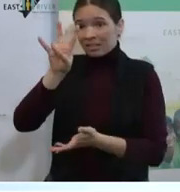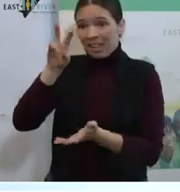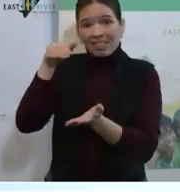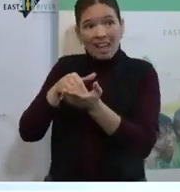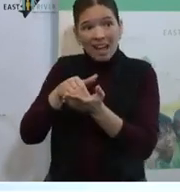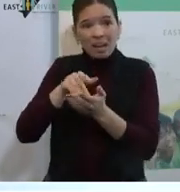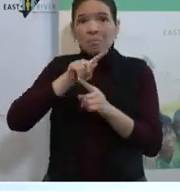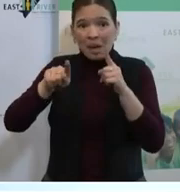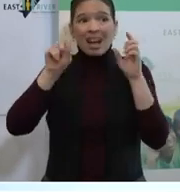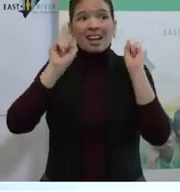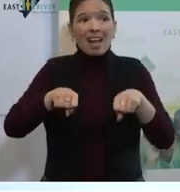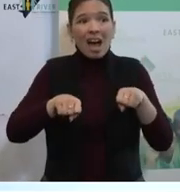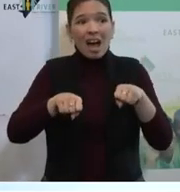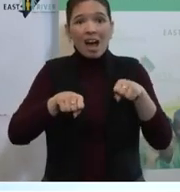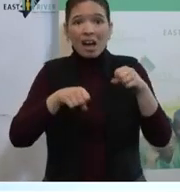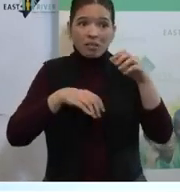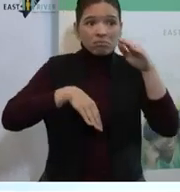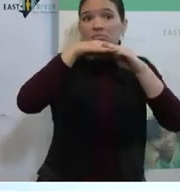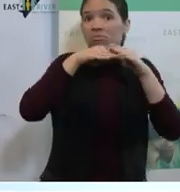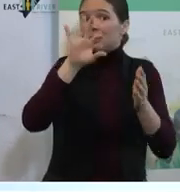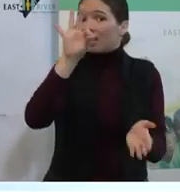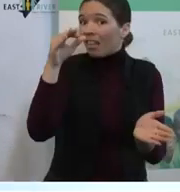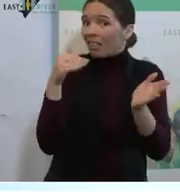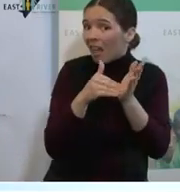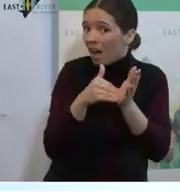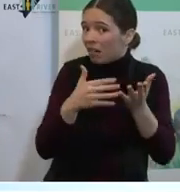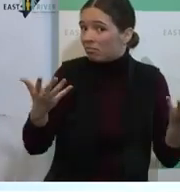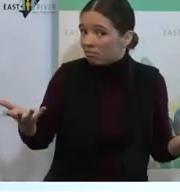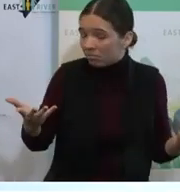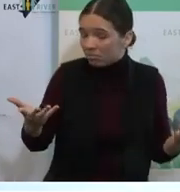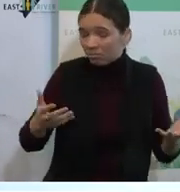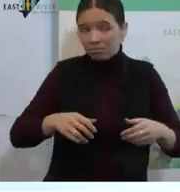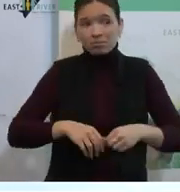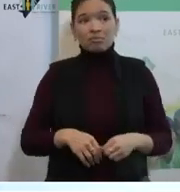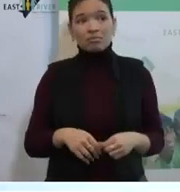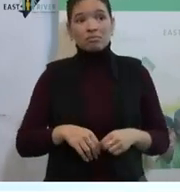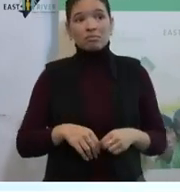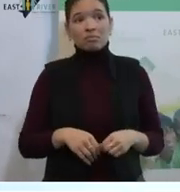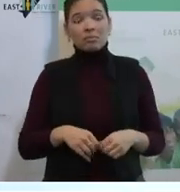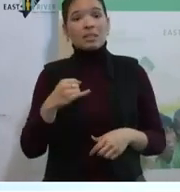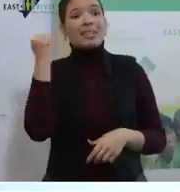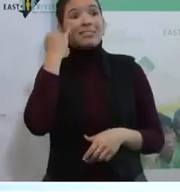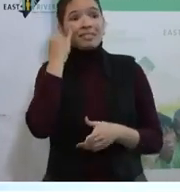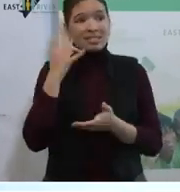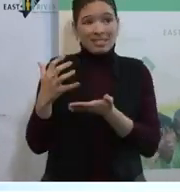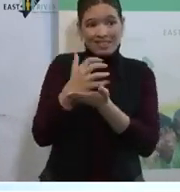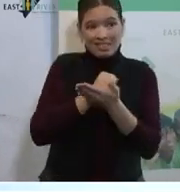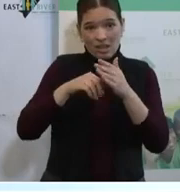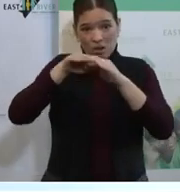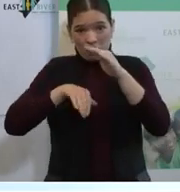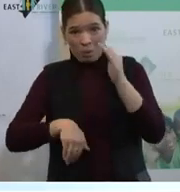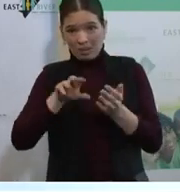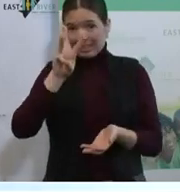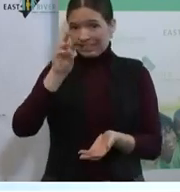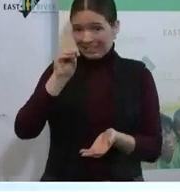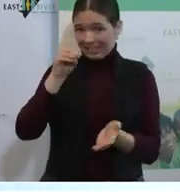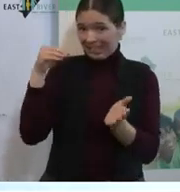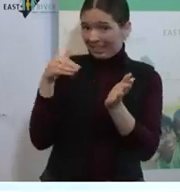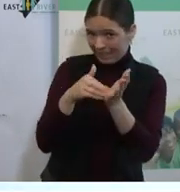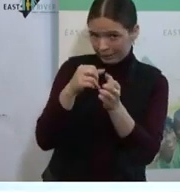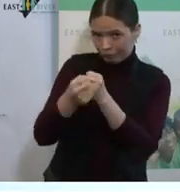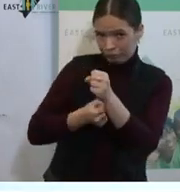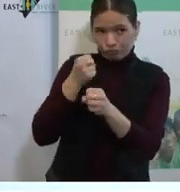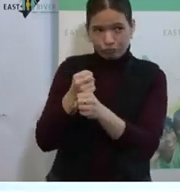two credits. If you earn less than $60,000 with kids or without kids, you may qualify. And